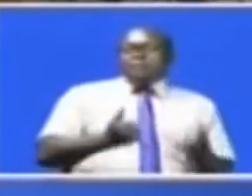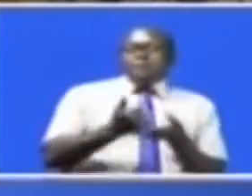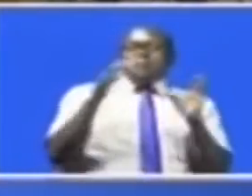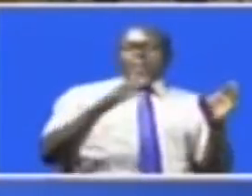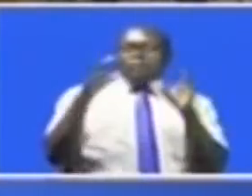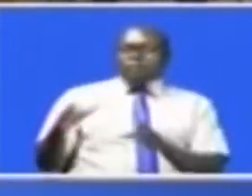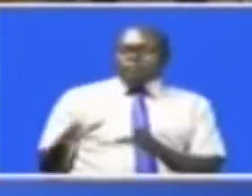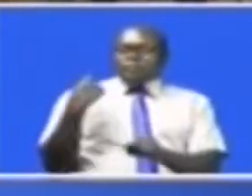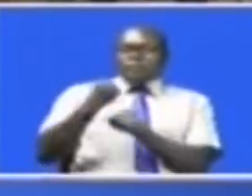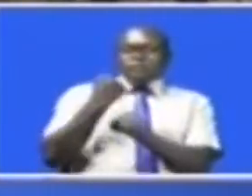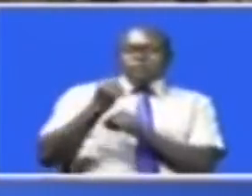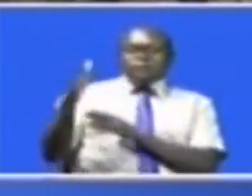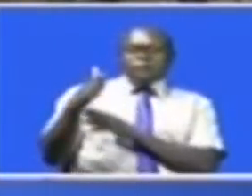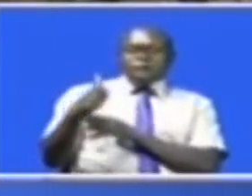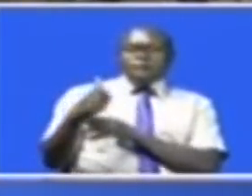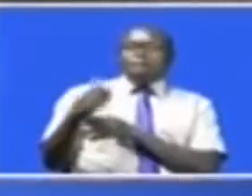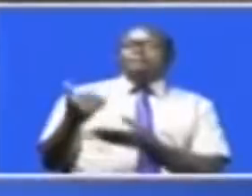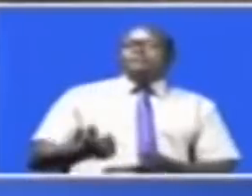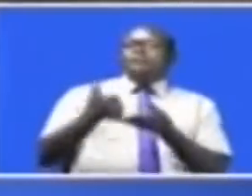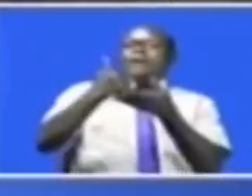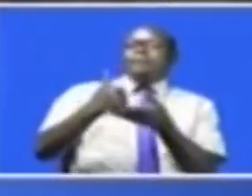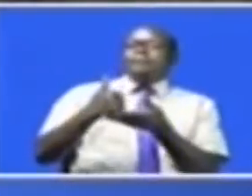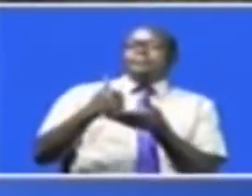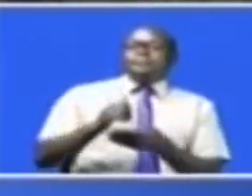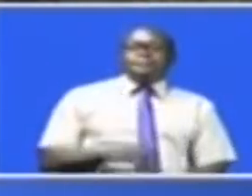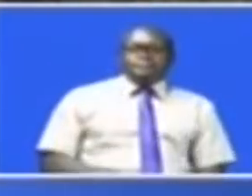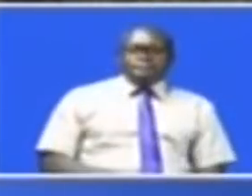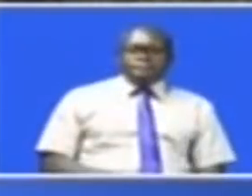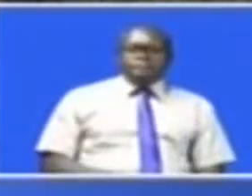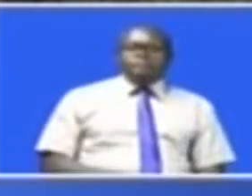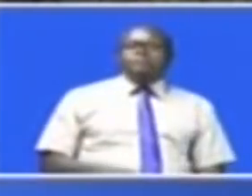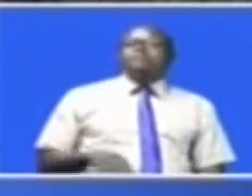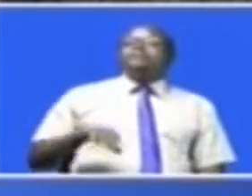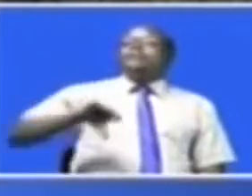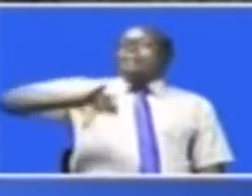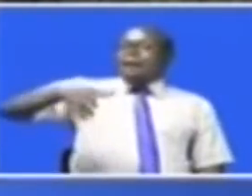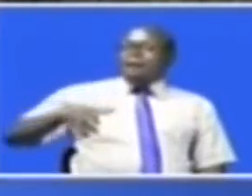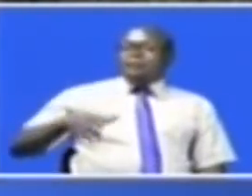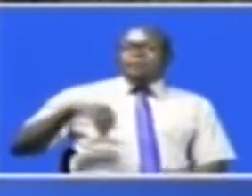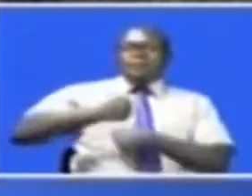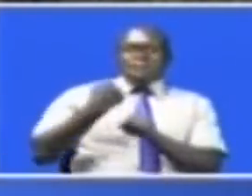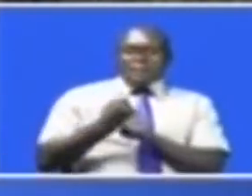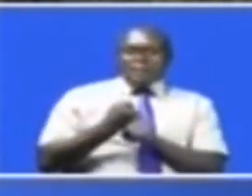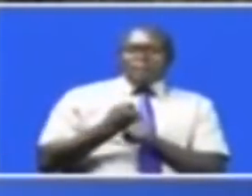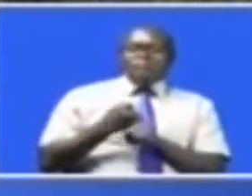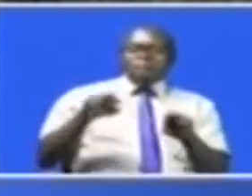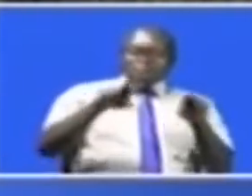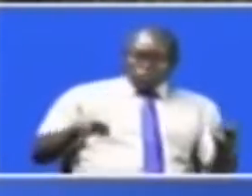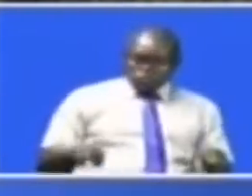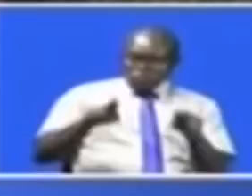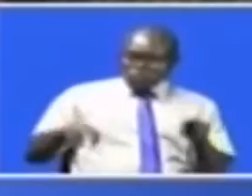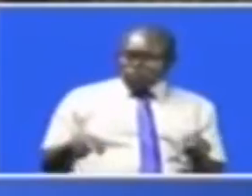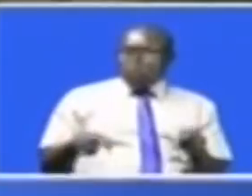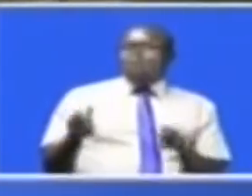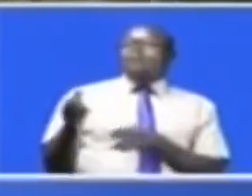community practice fish farming to ease pressure from the lake. The county has also demarcated breeding zones in the lake